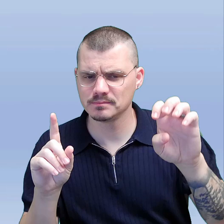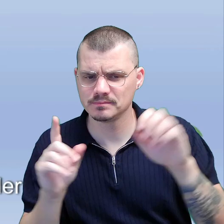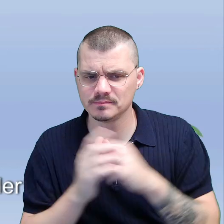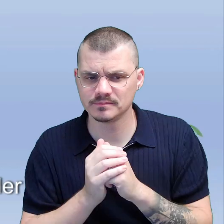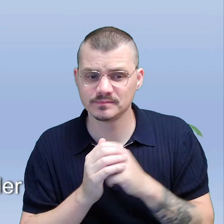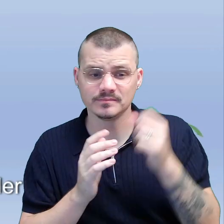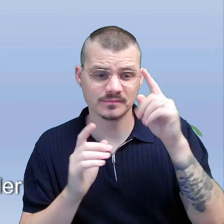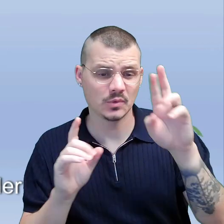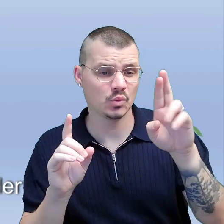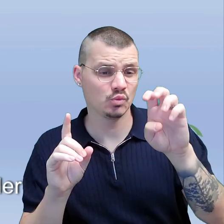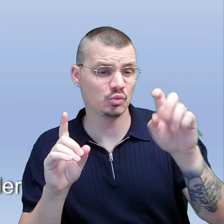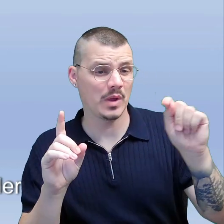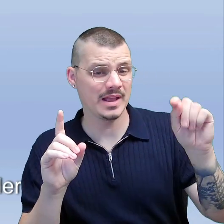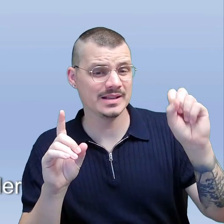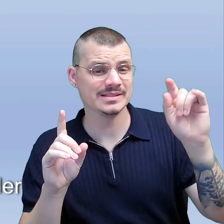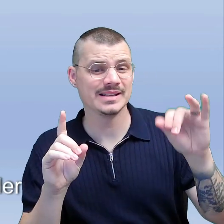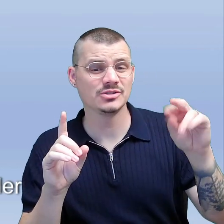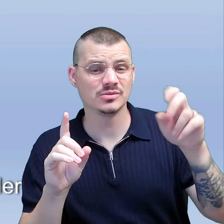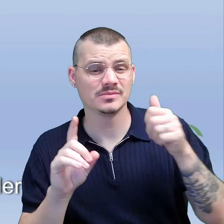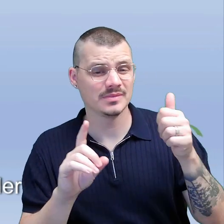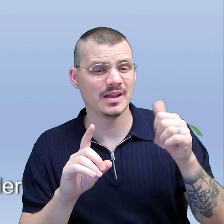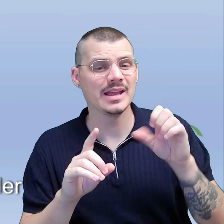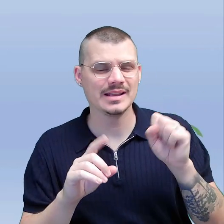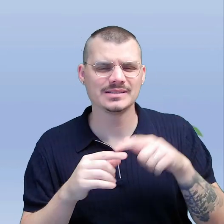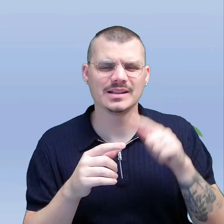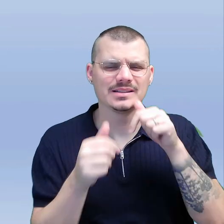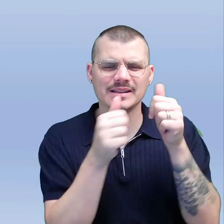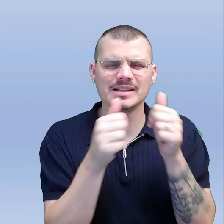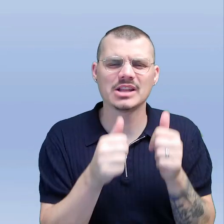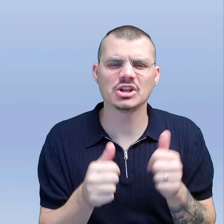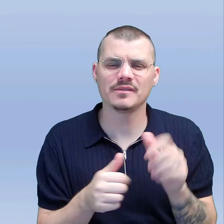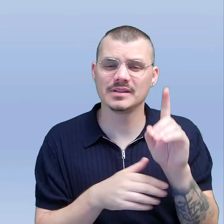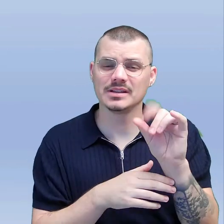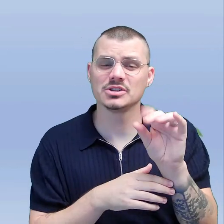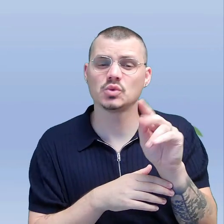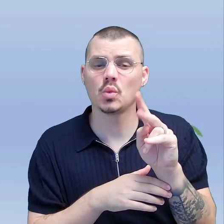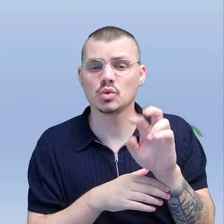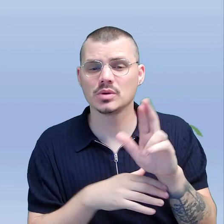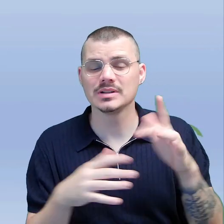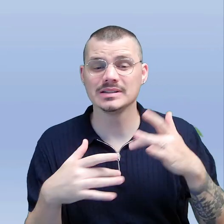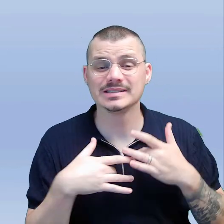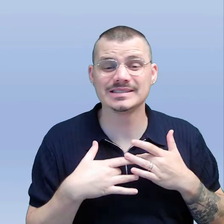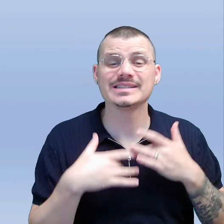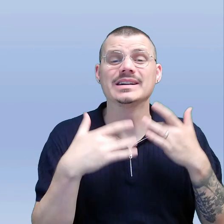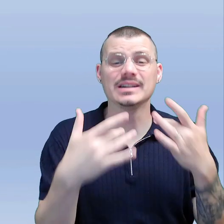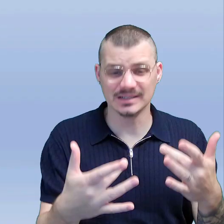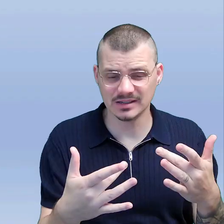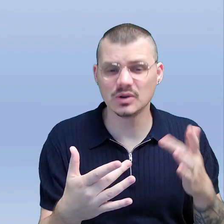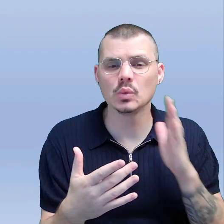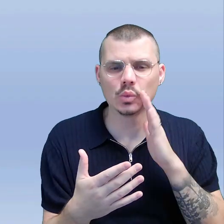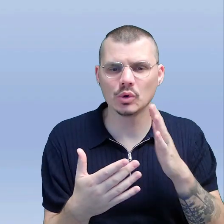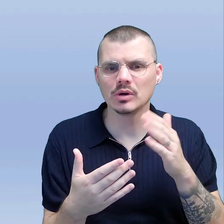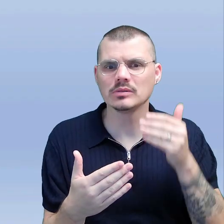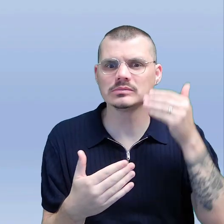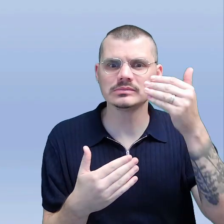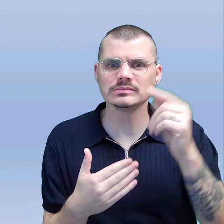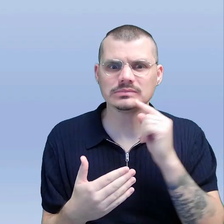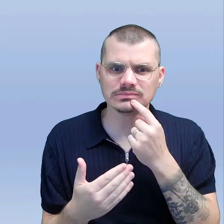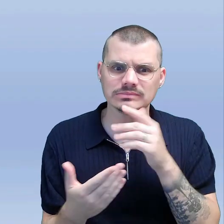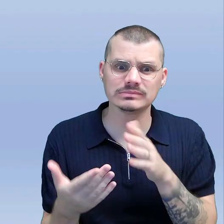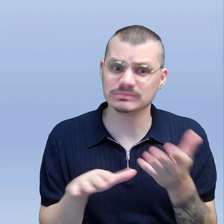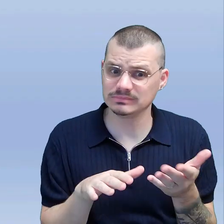remember, Rett syndrome is a degenerative disorder that typically is fatal